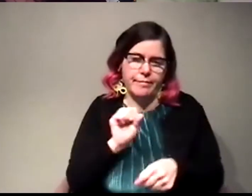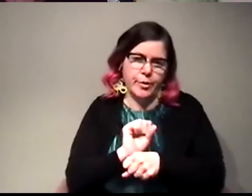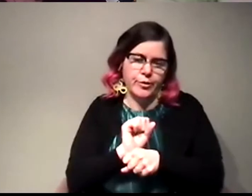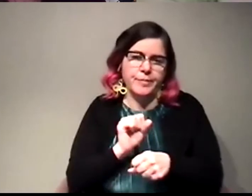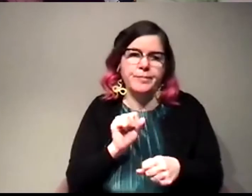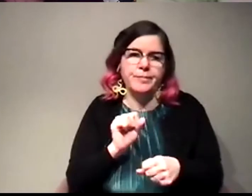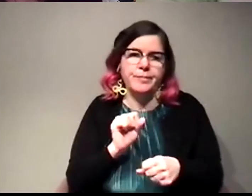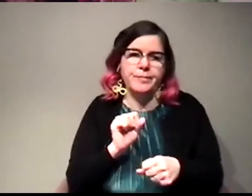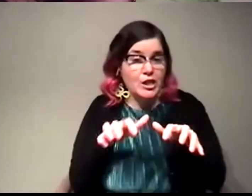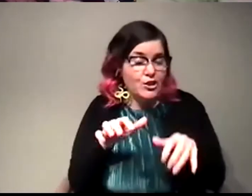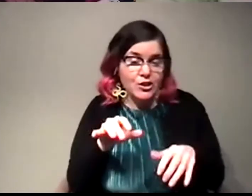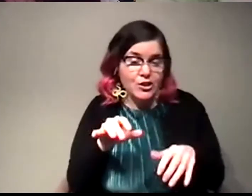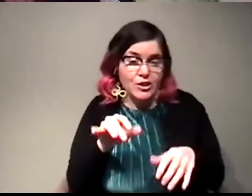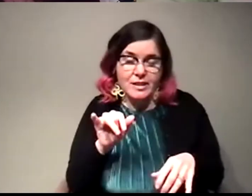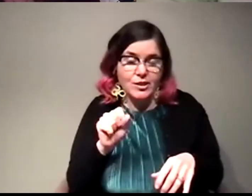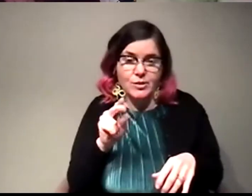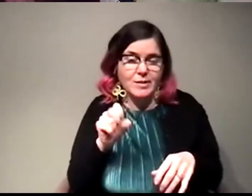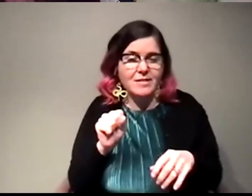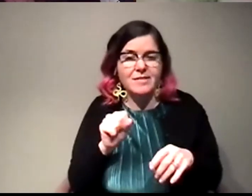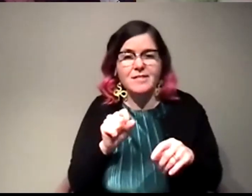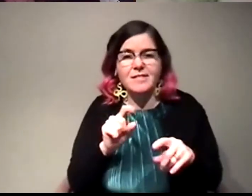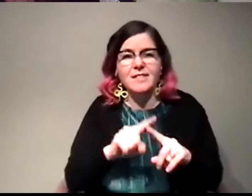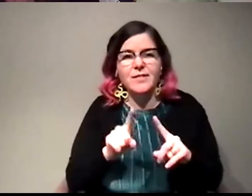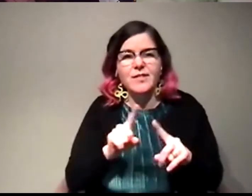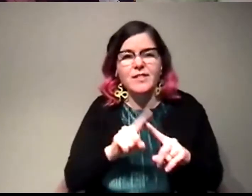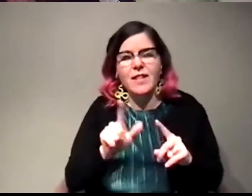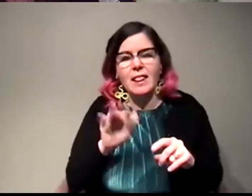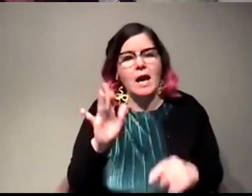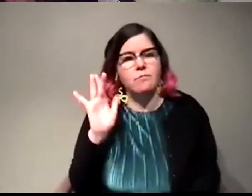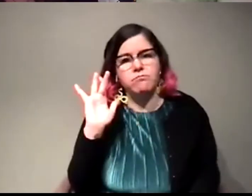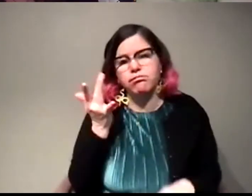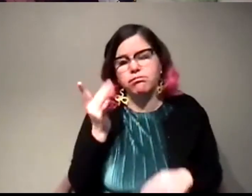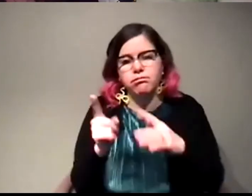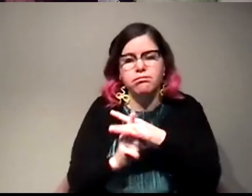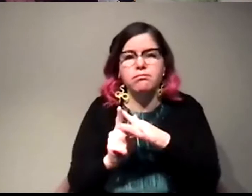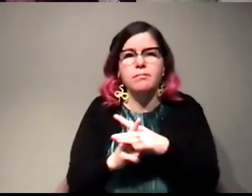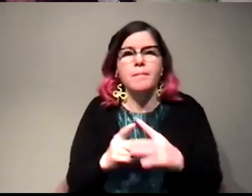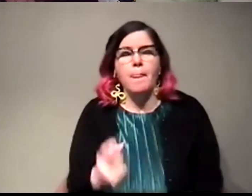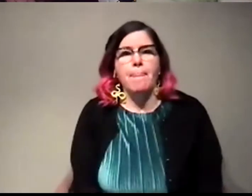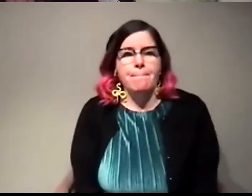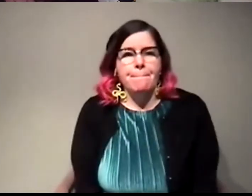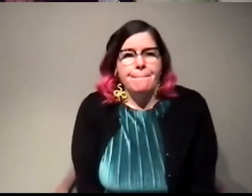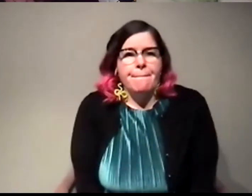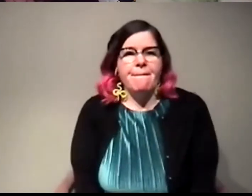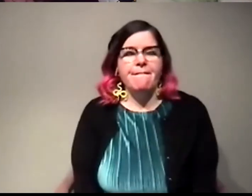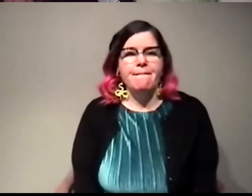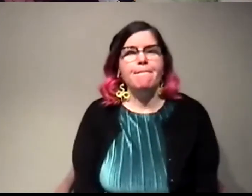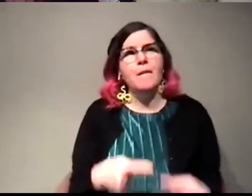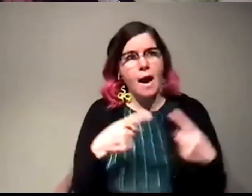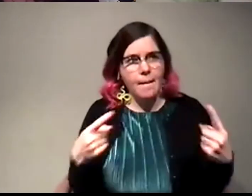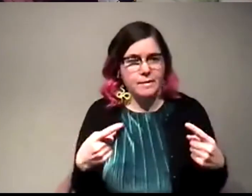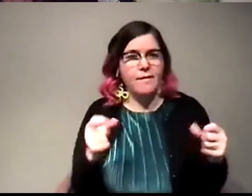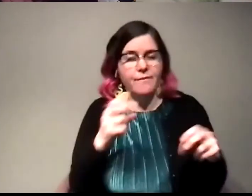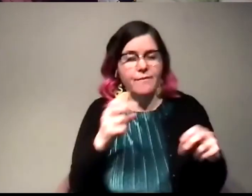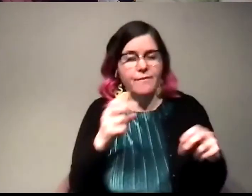Freezer issues, a lot of just minor lab inconveniences, but you know, it's sort of the flip side. We get to do the fun field work. We